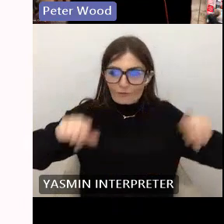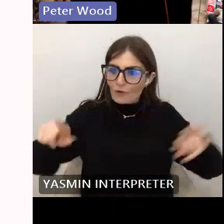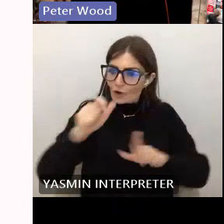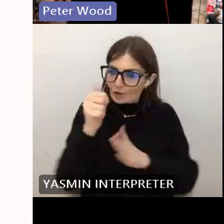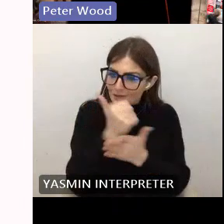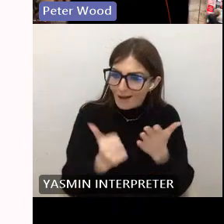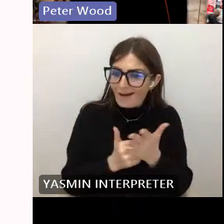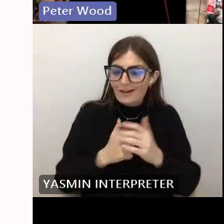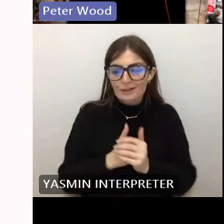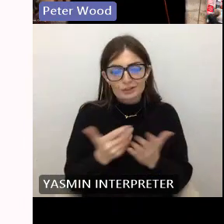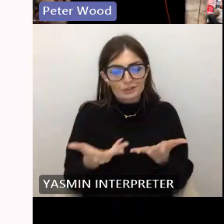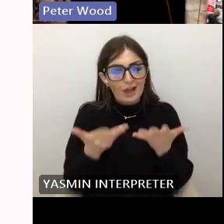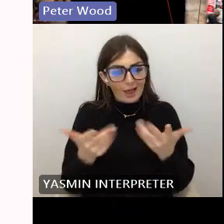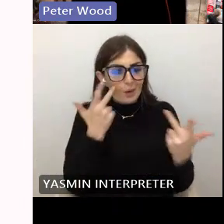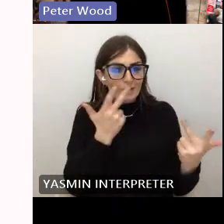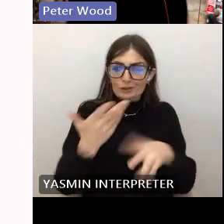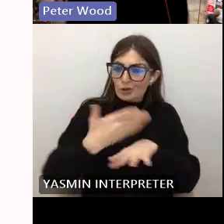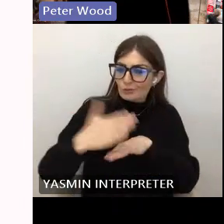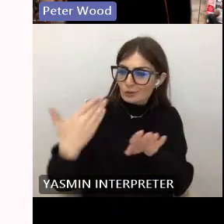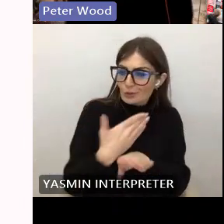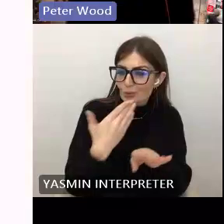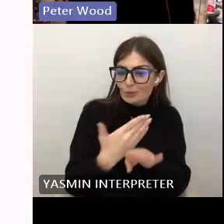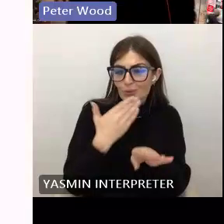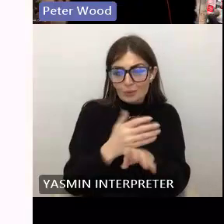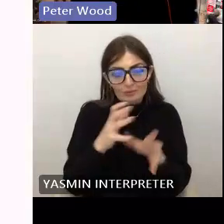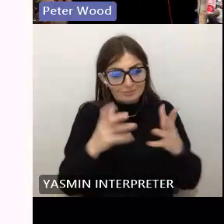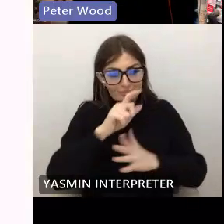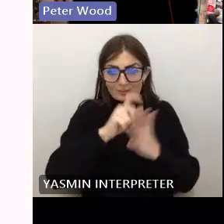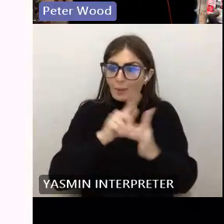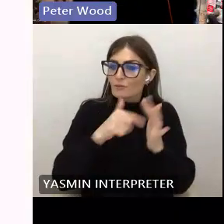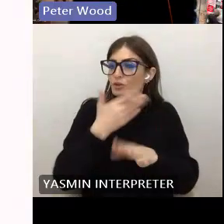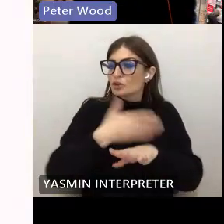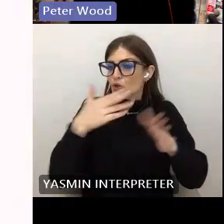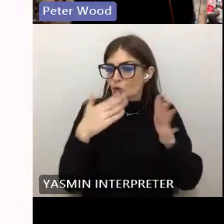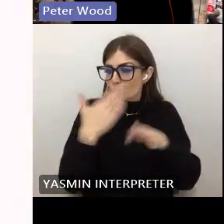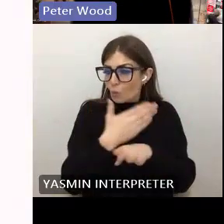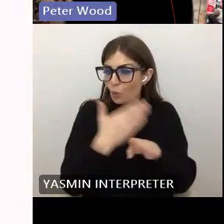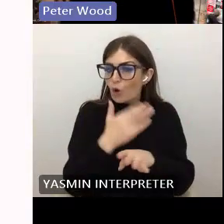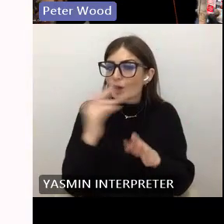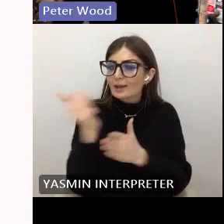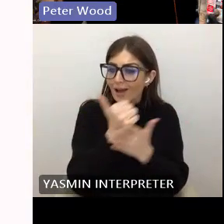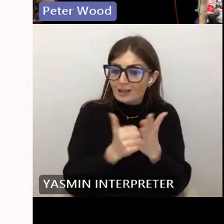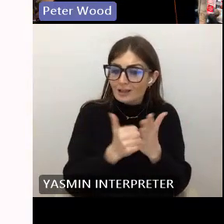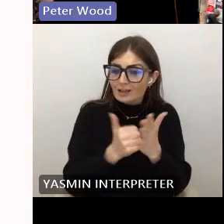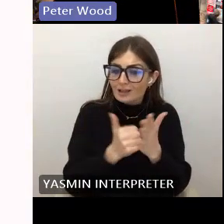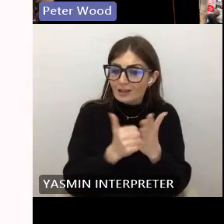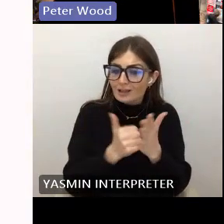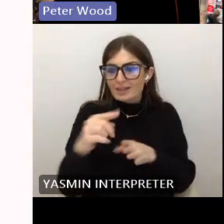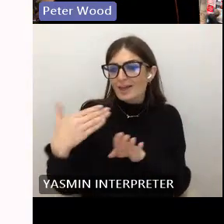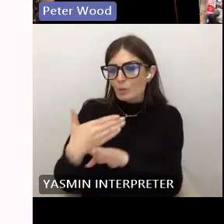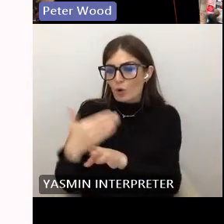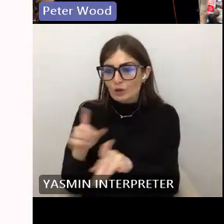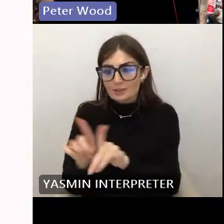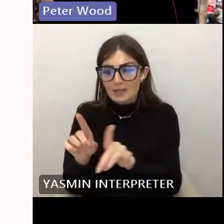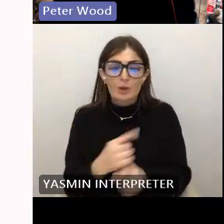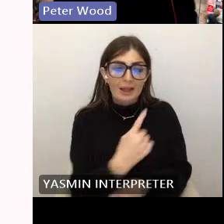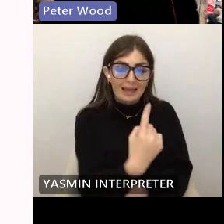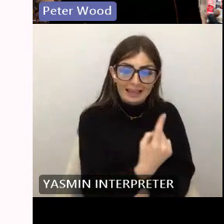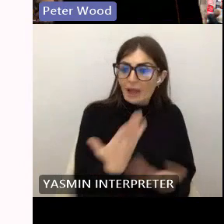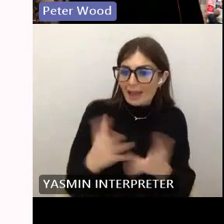enable the presentation of new work and enhance the visibility of new work by New South Wales artists and arts and cultural workers. Individuals